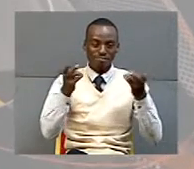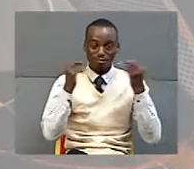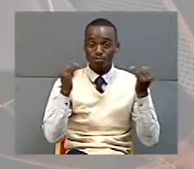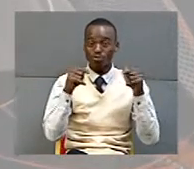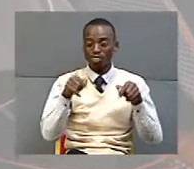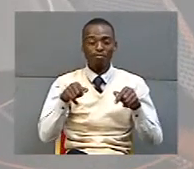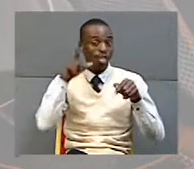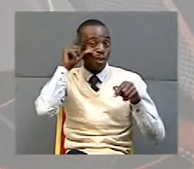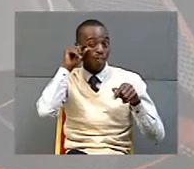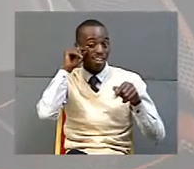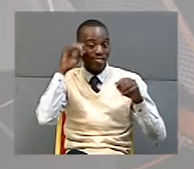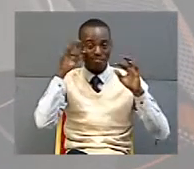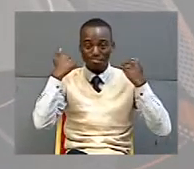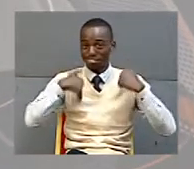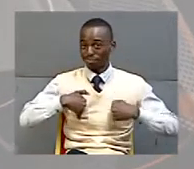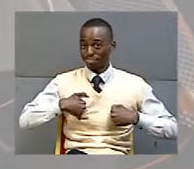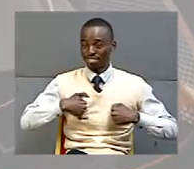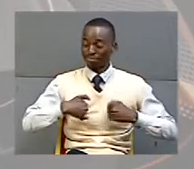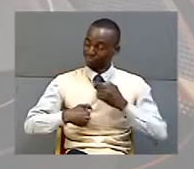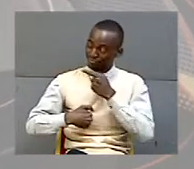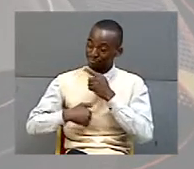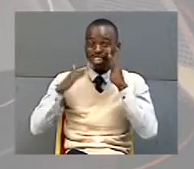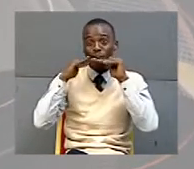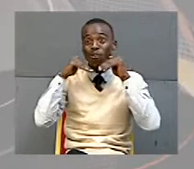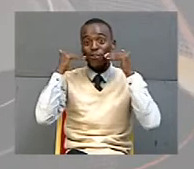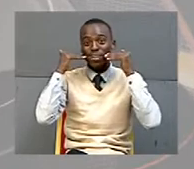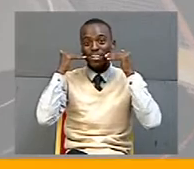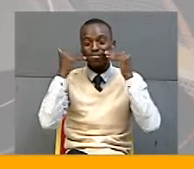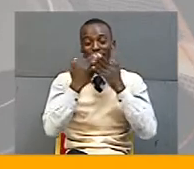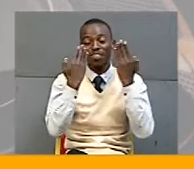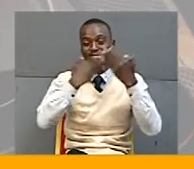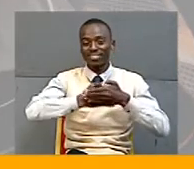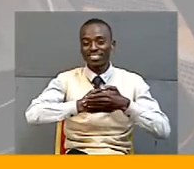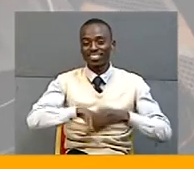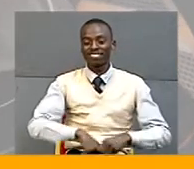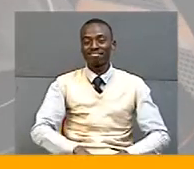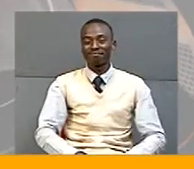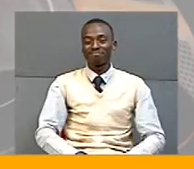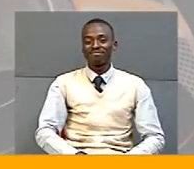Wycliffe Bukenya is our sign language interpreter. I'm Rhoda Ngonzi. Have a lovely night.